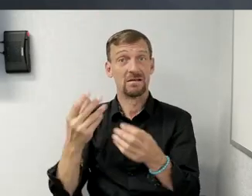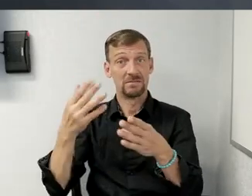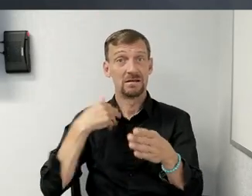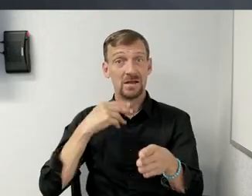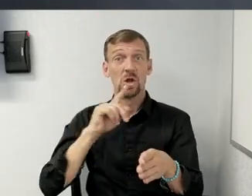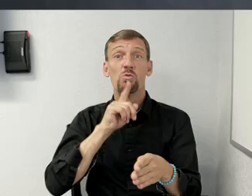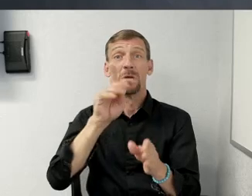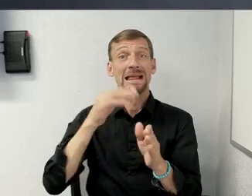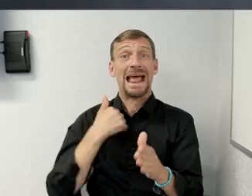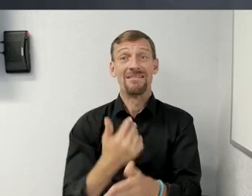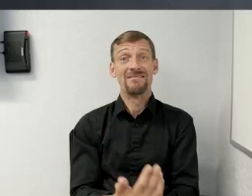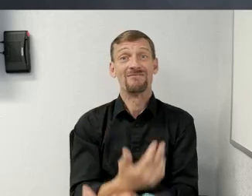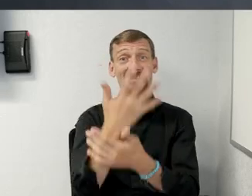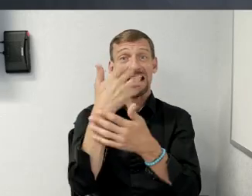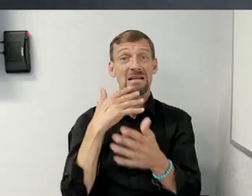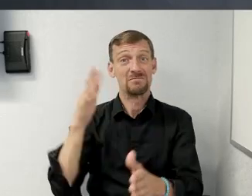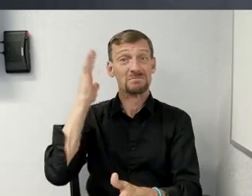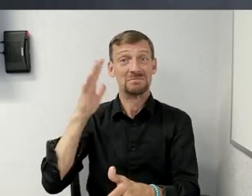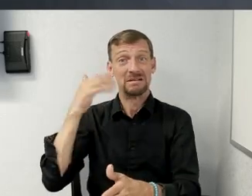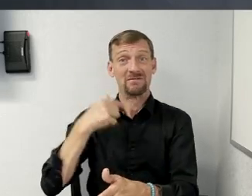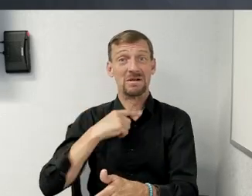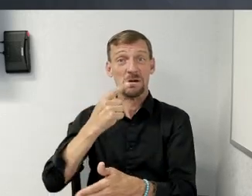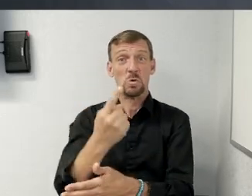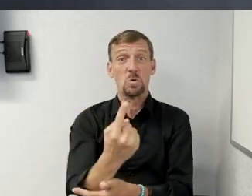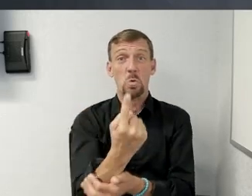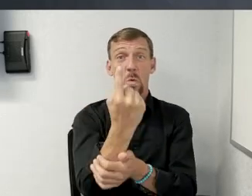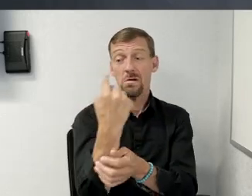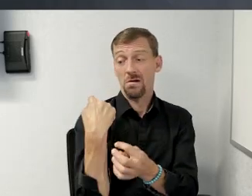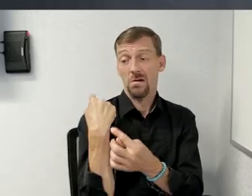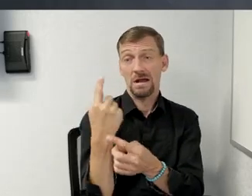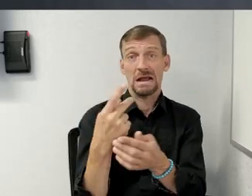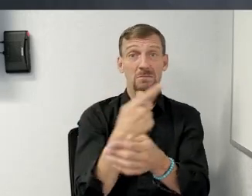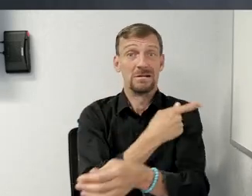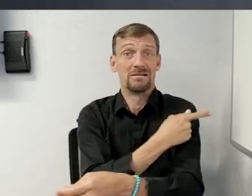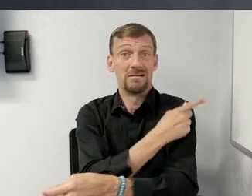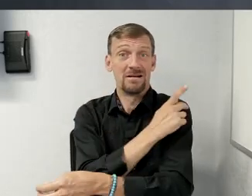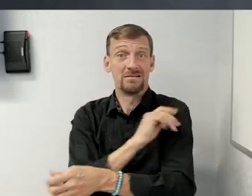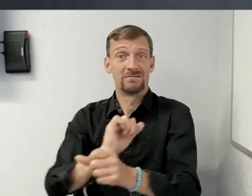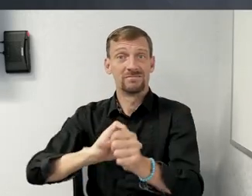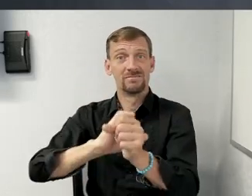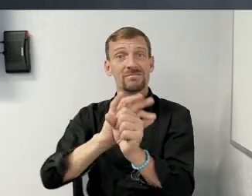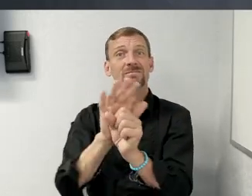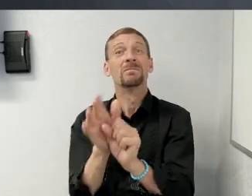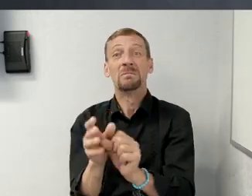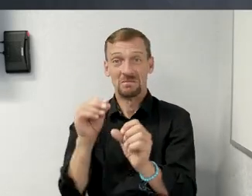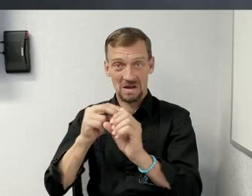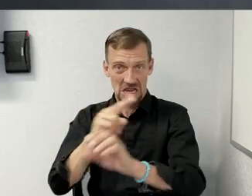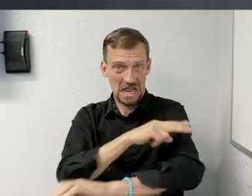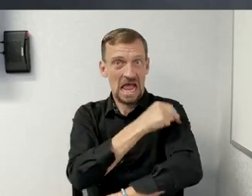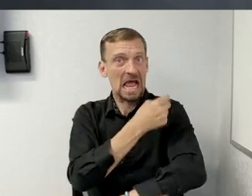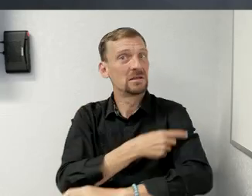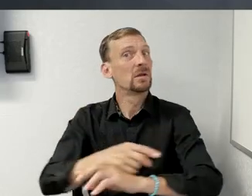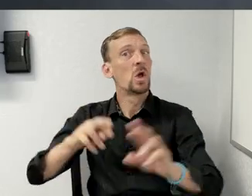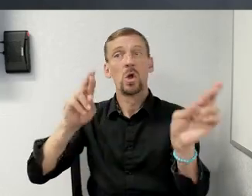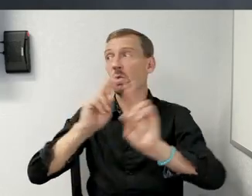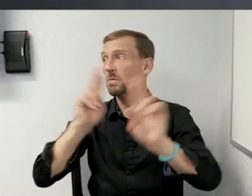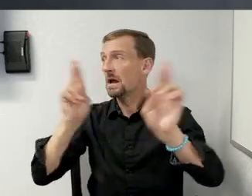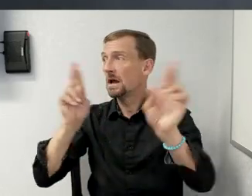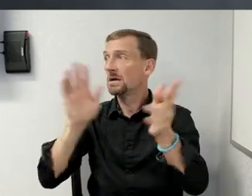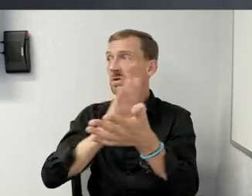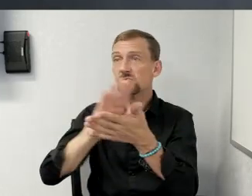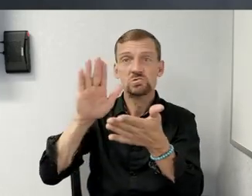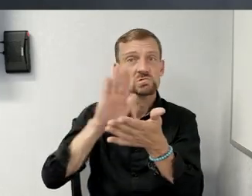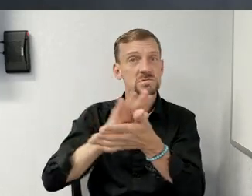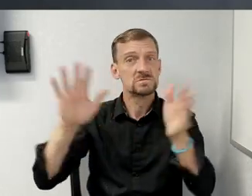fallen off so dramatically. I think they were down to just having one patient in the hospital, and they were ready to dismantle, take down their